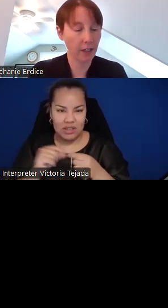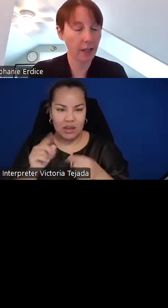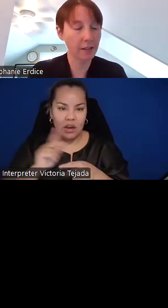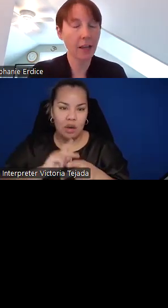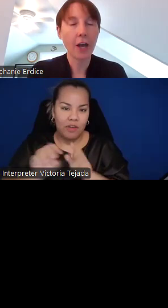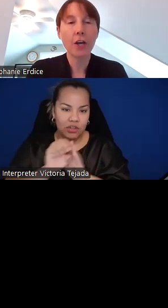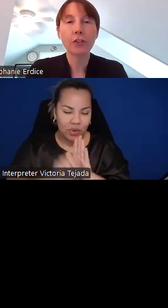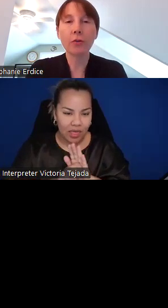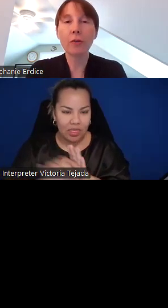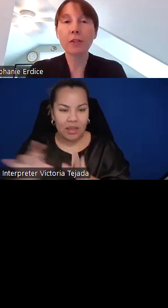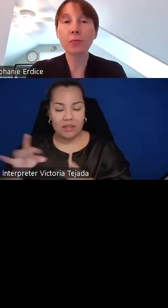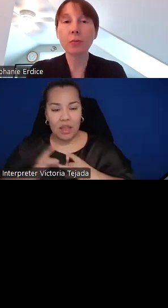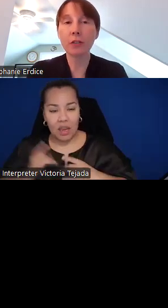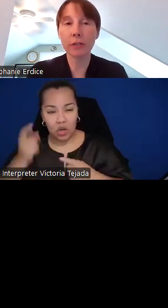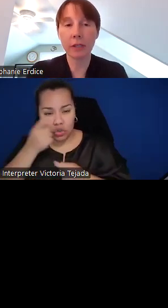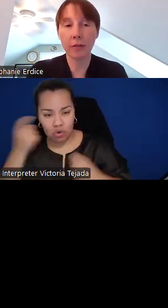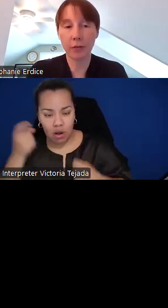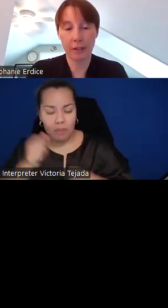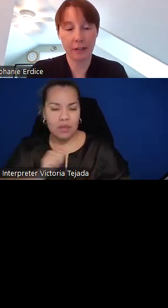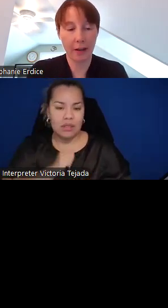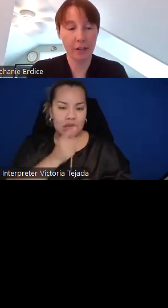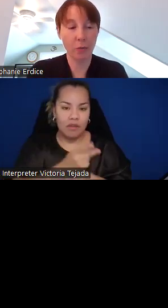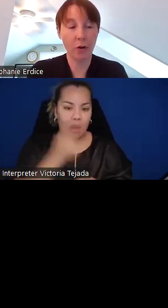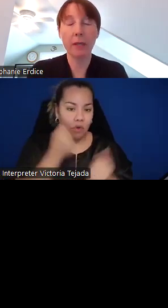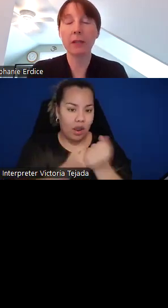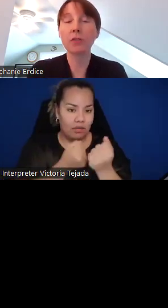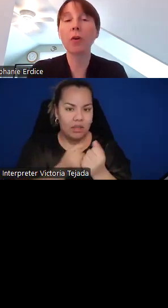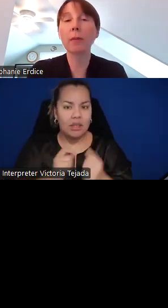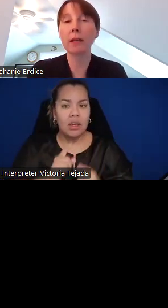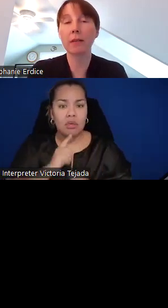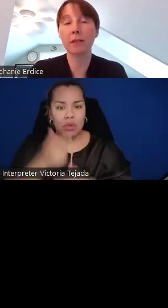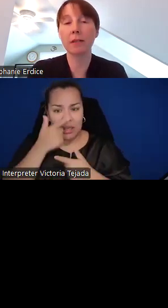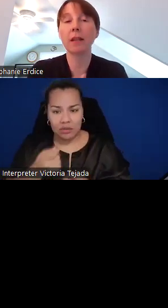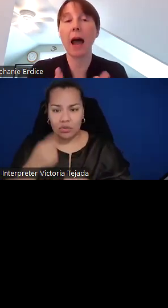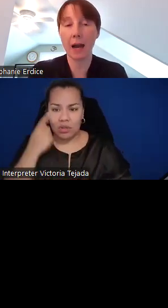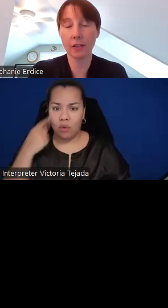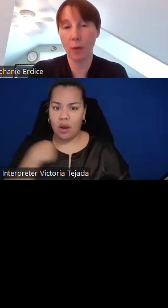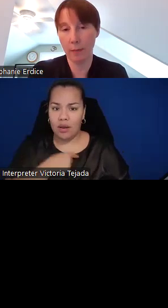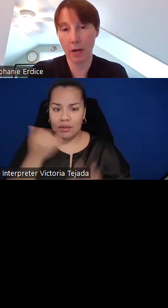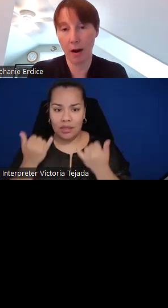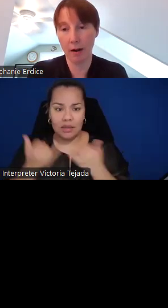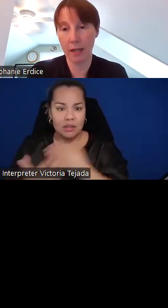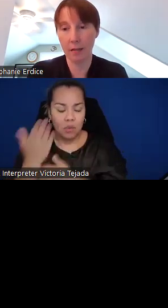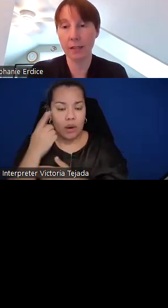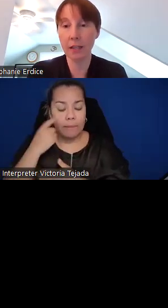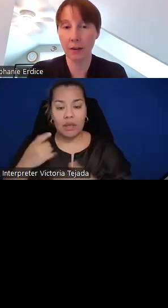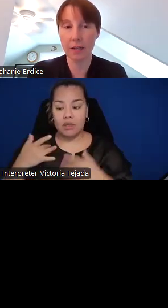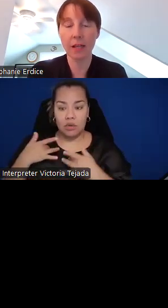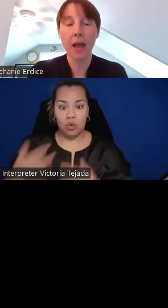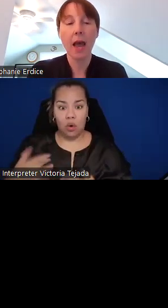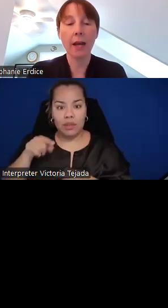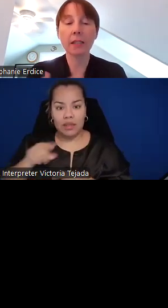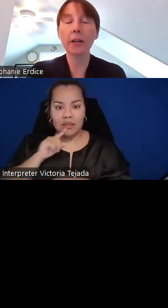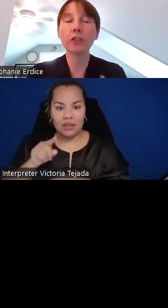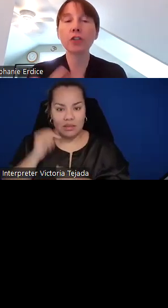for advocates. So this is really interesting for Alyssa and I this morning because normally this is the last webinar in the